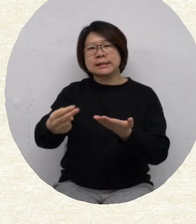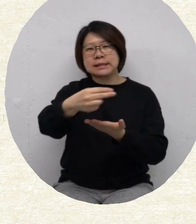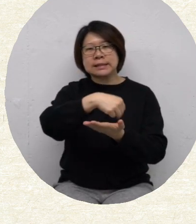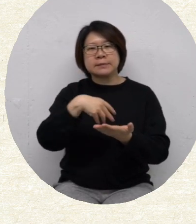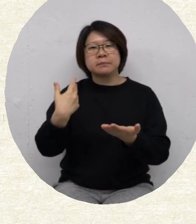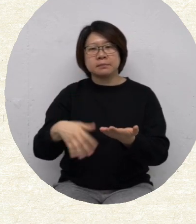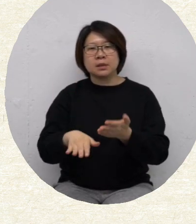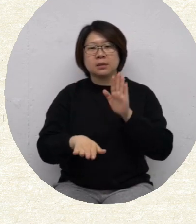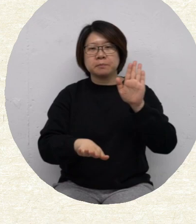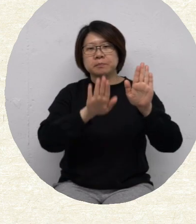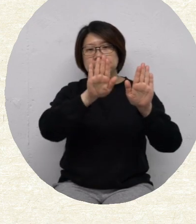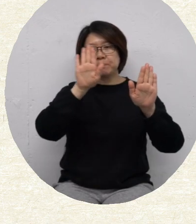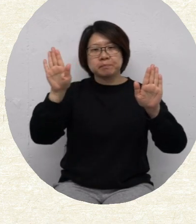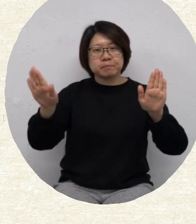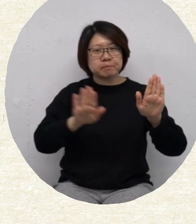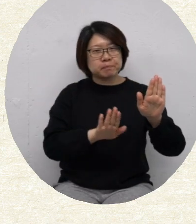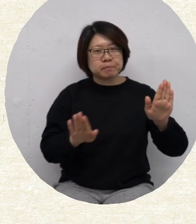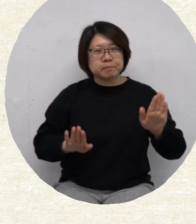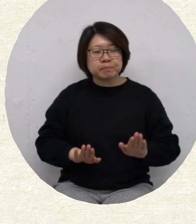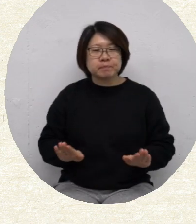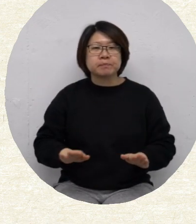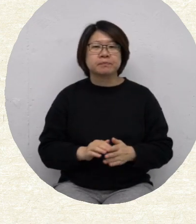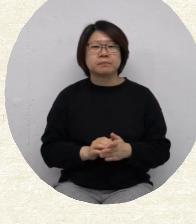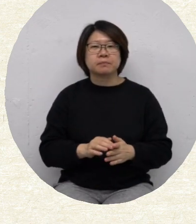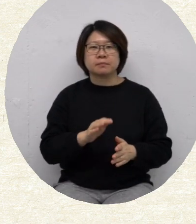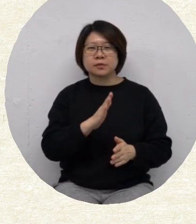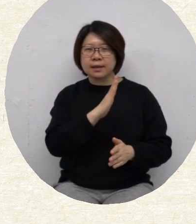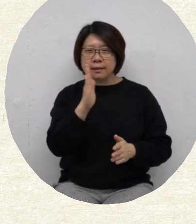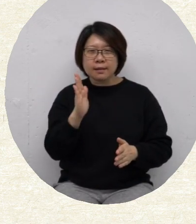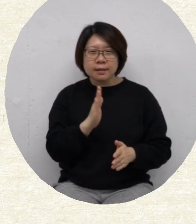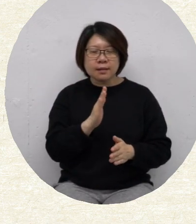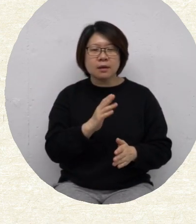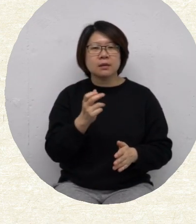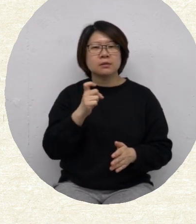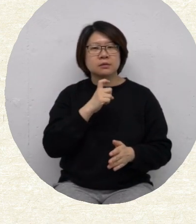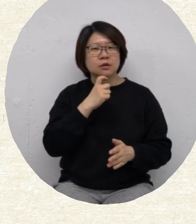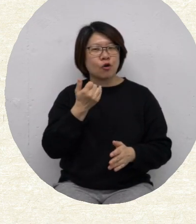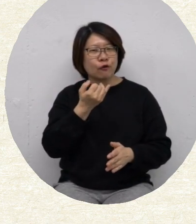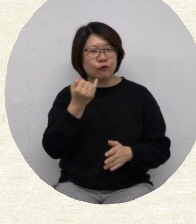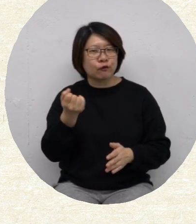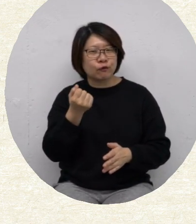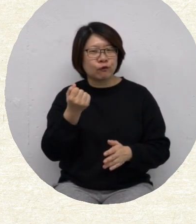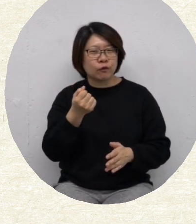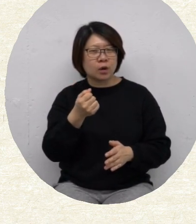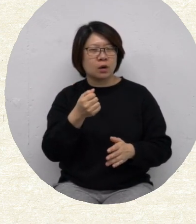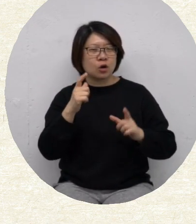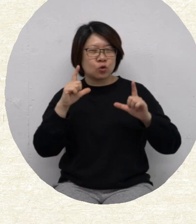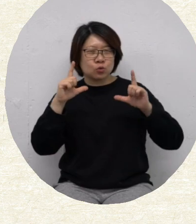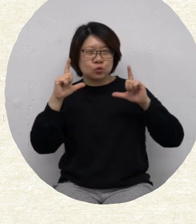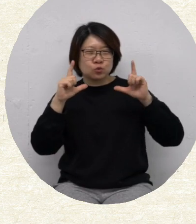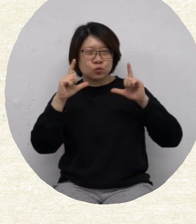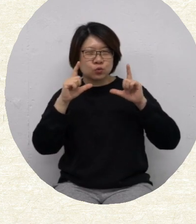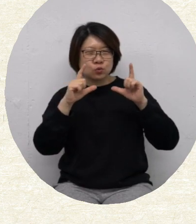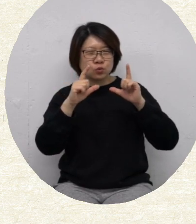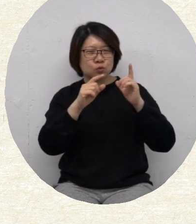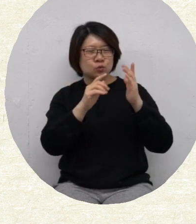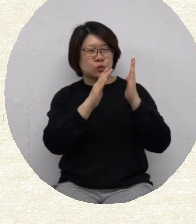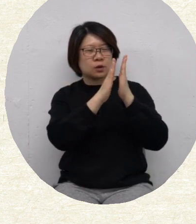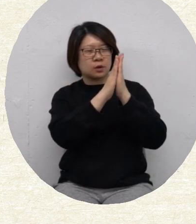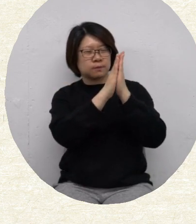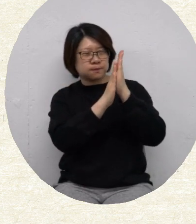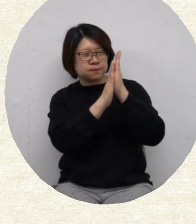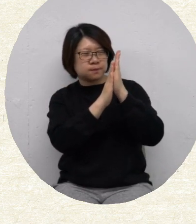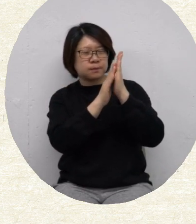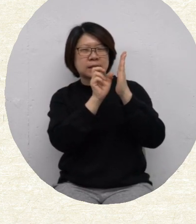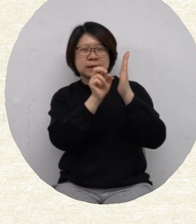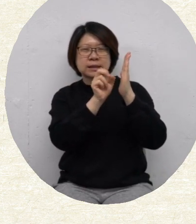Using the various box templates, I traced their shapes and made the necessary cuts and folds to imitate the